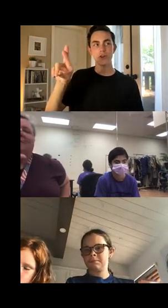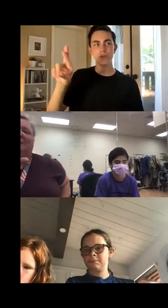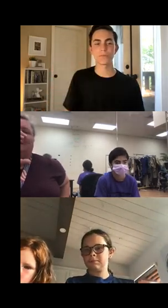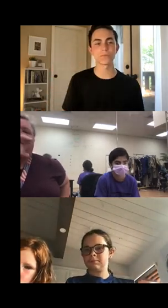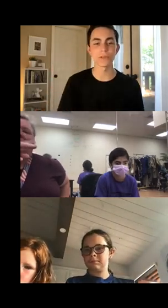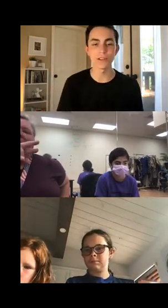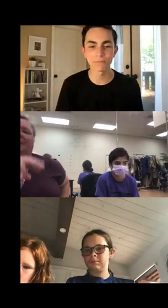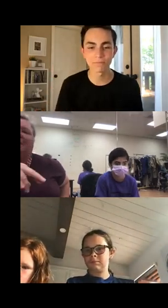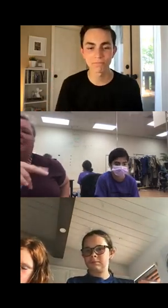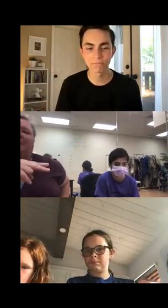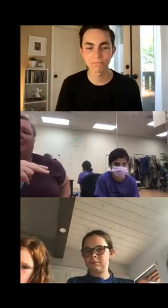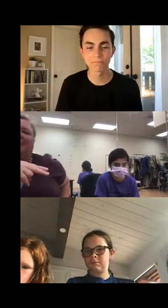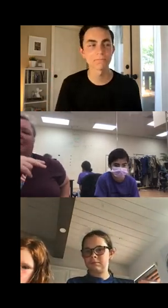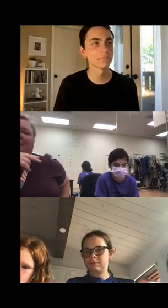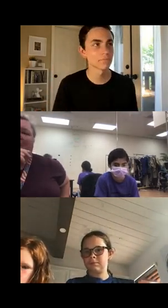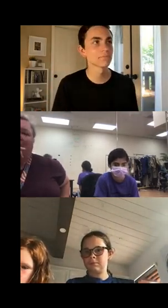There we go.